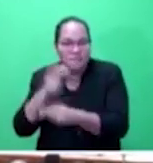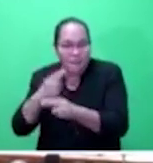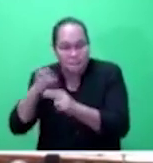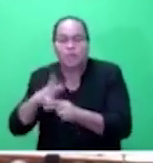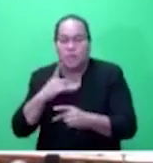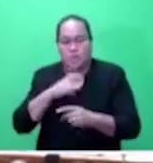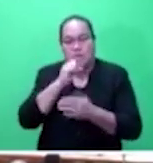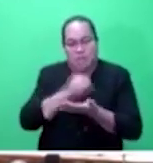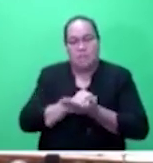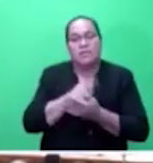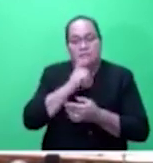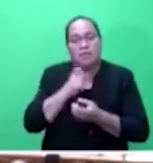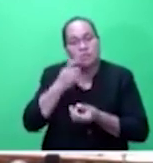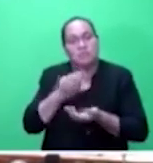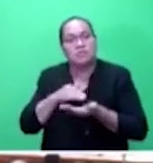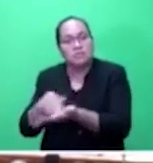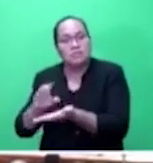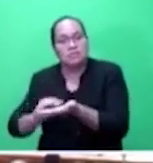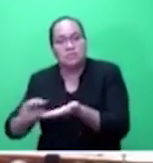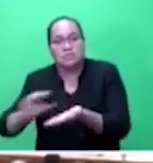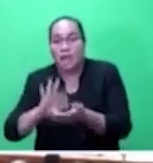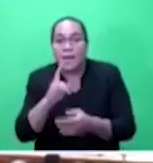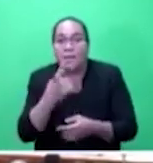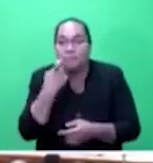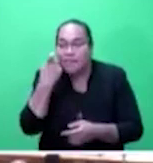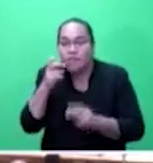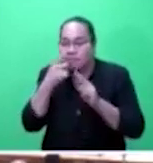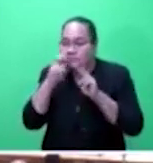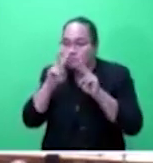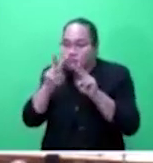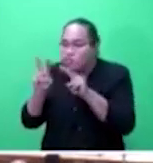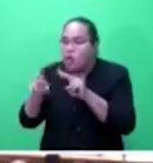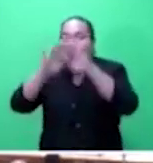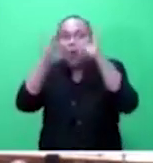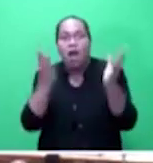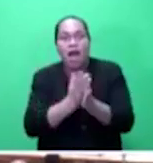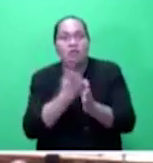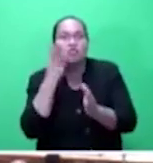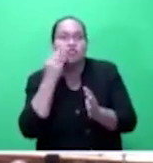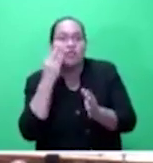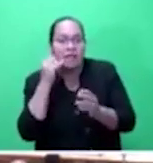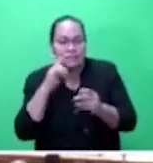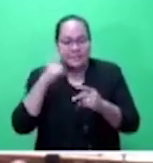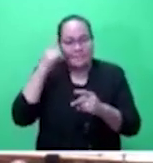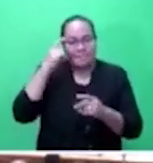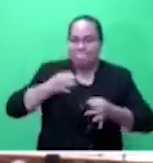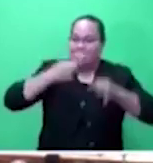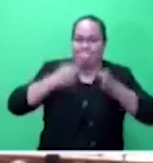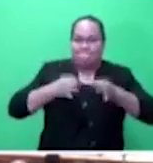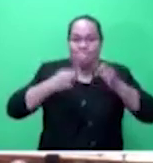However, moving forward, we need to keep a careful eye on the impacts on world sugar prices and make some tough decisions if